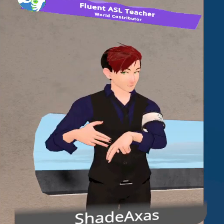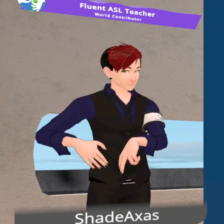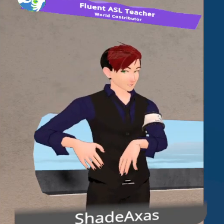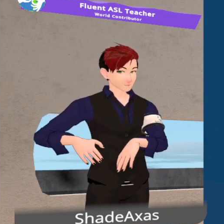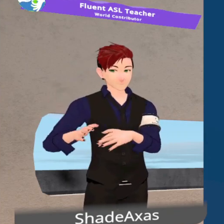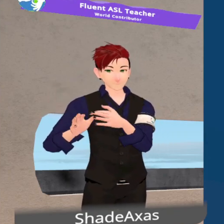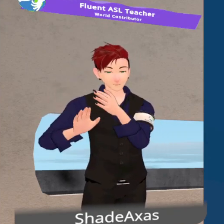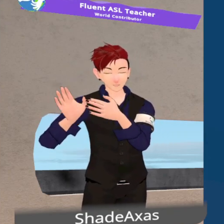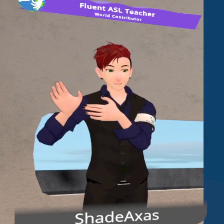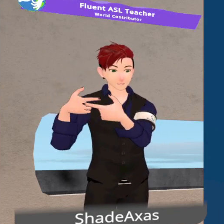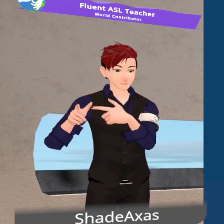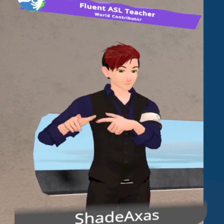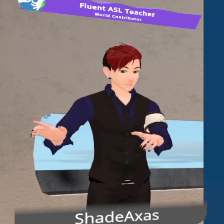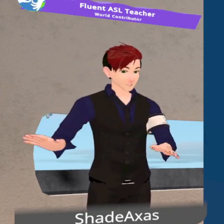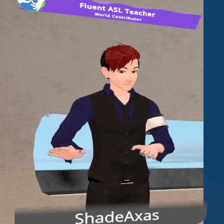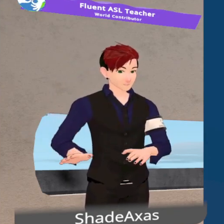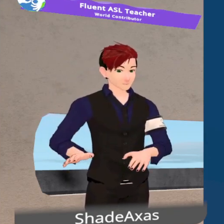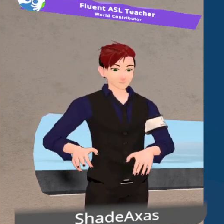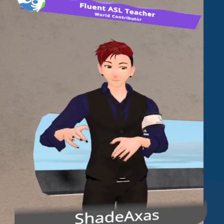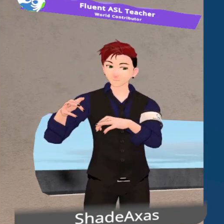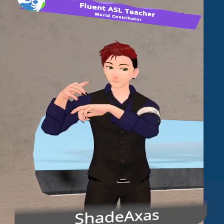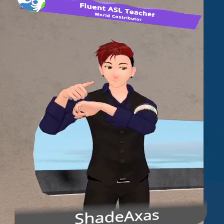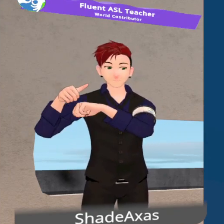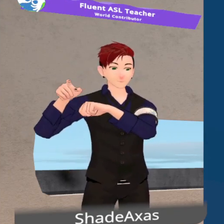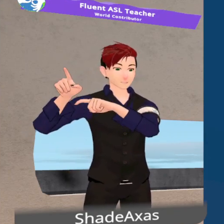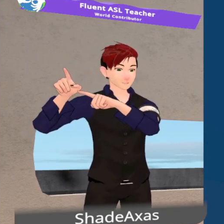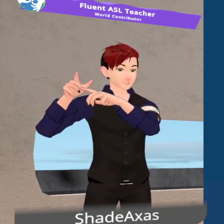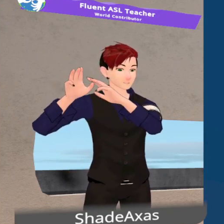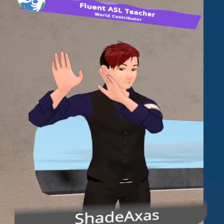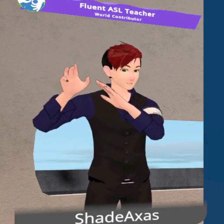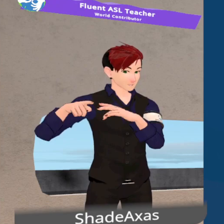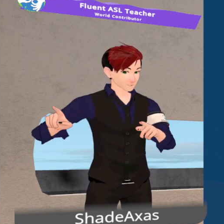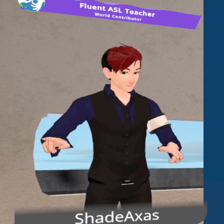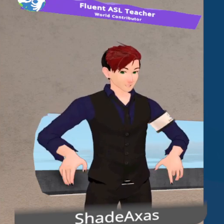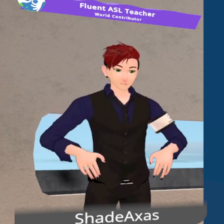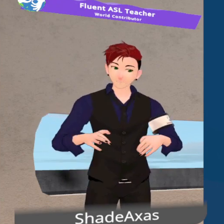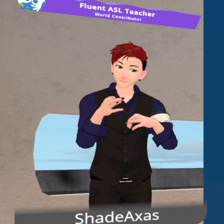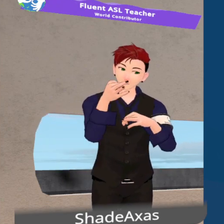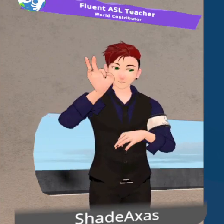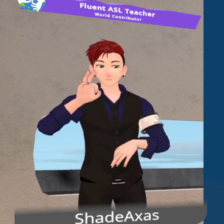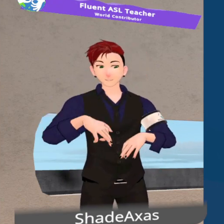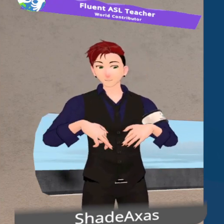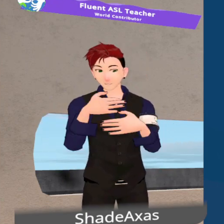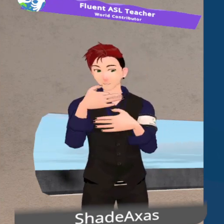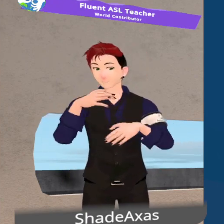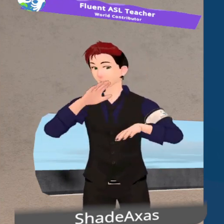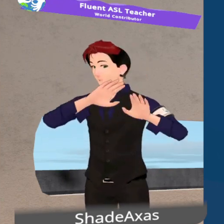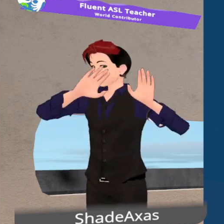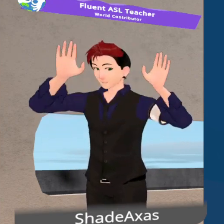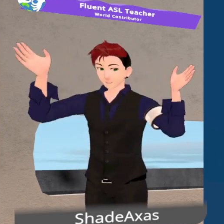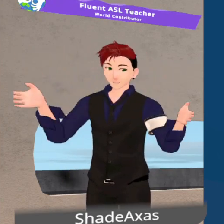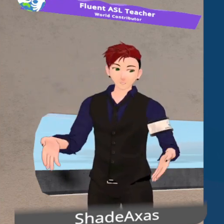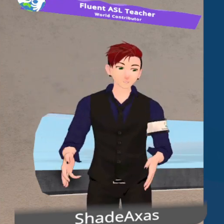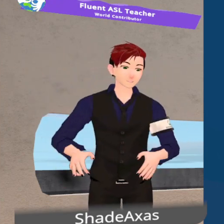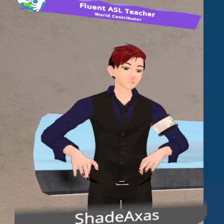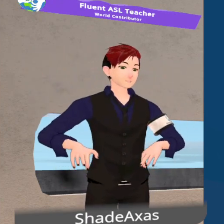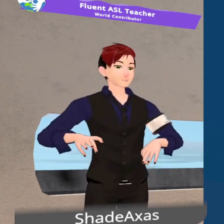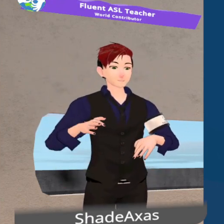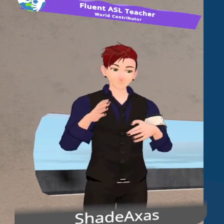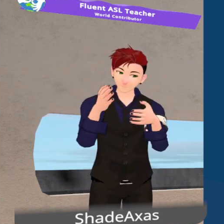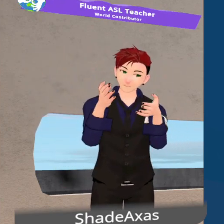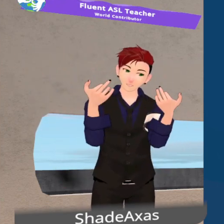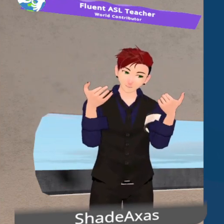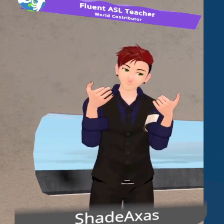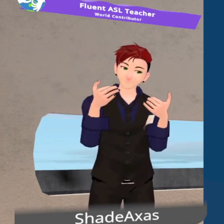in Mexico who developed their sign language differently. People in England who developed their sign language differently, in France and Germany and all